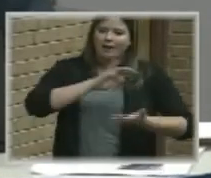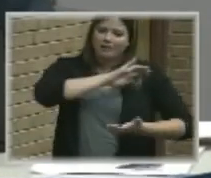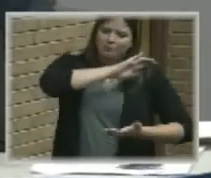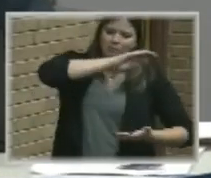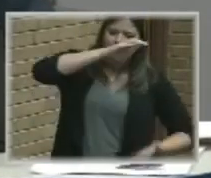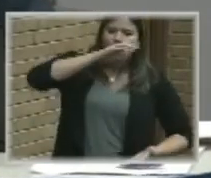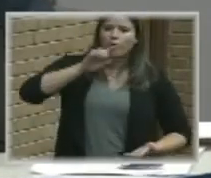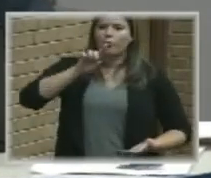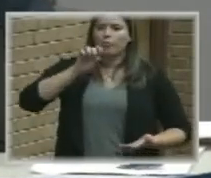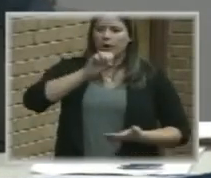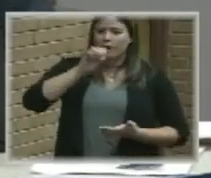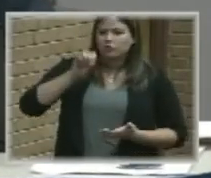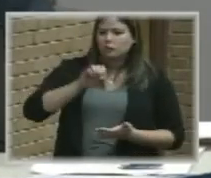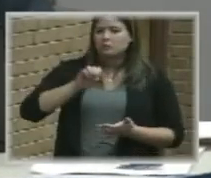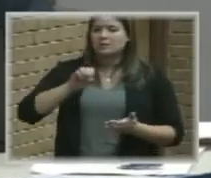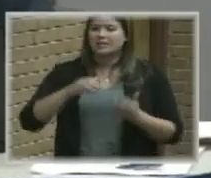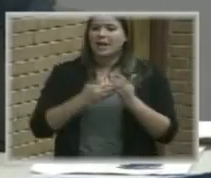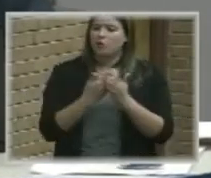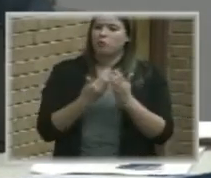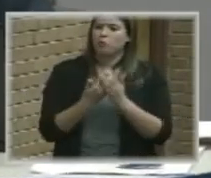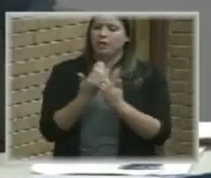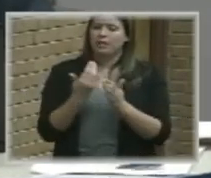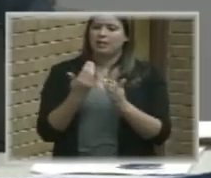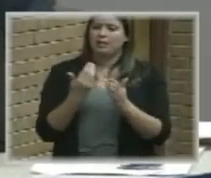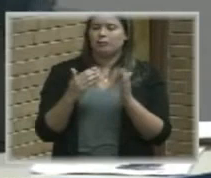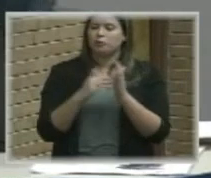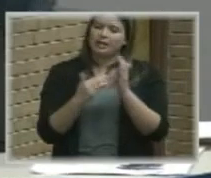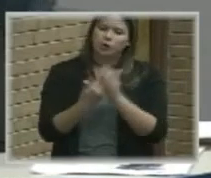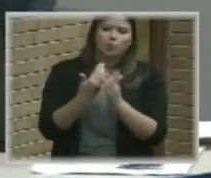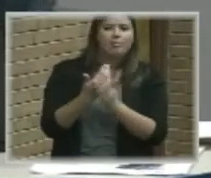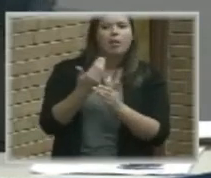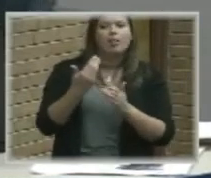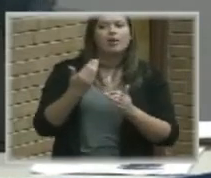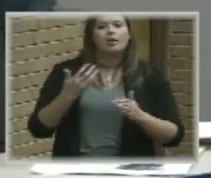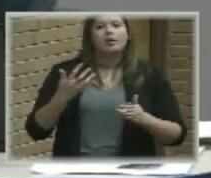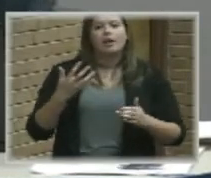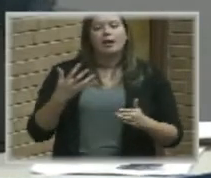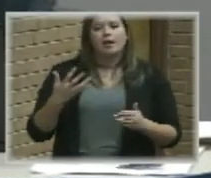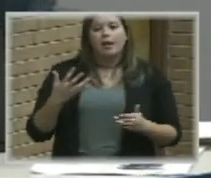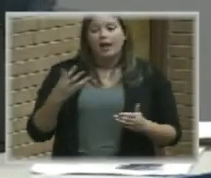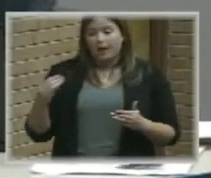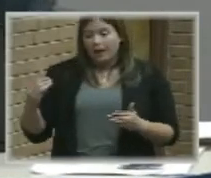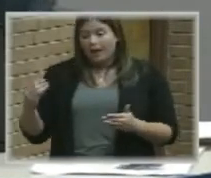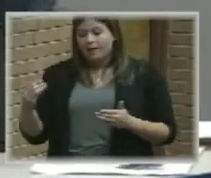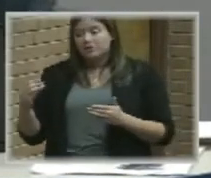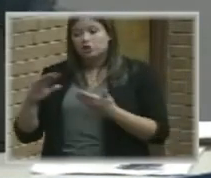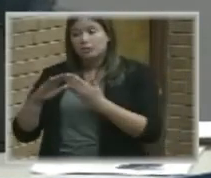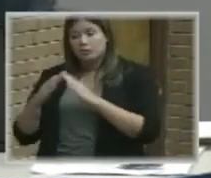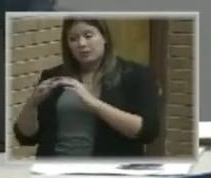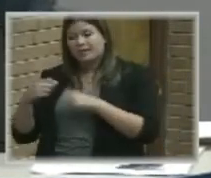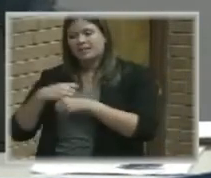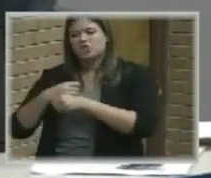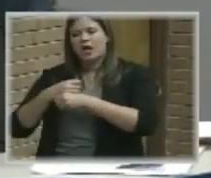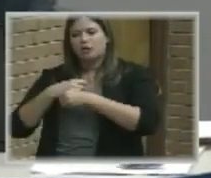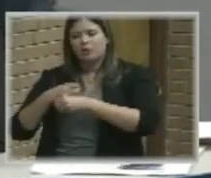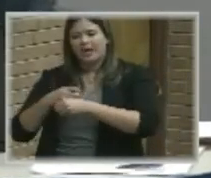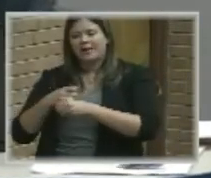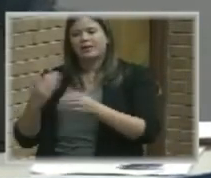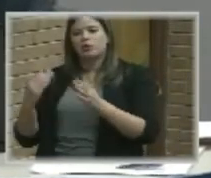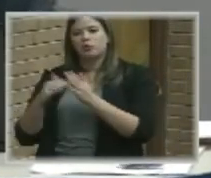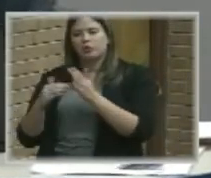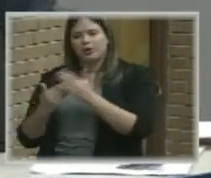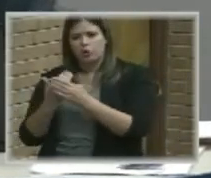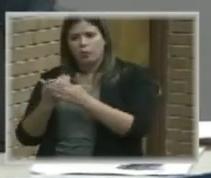then there are the provisions in the contract that talk about community-generated renewable energy. Right. And that is